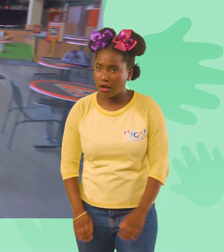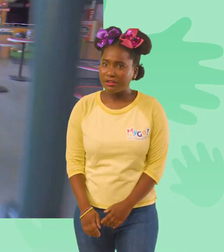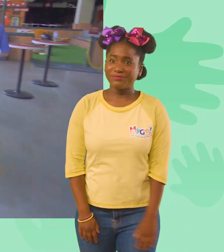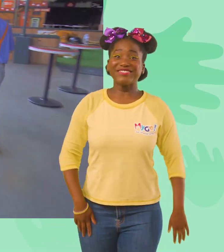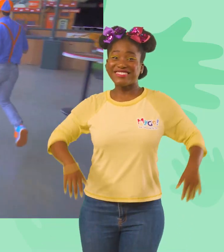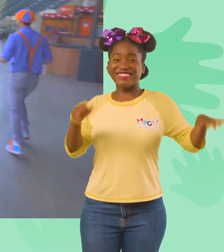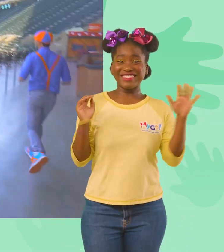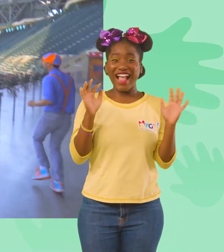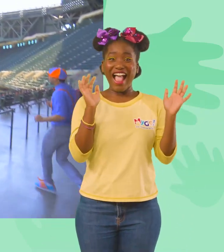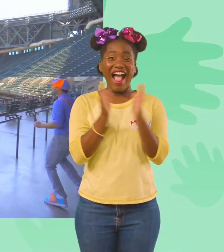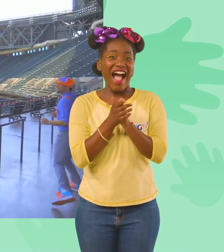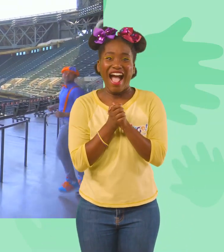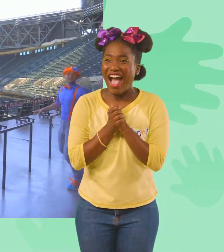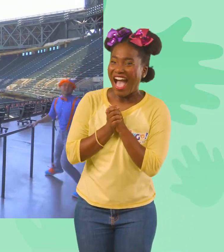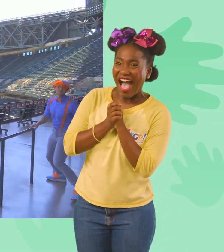Whoa!